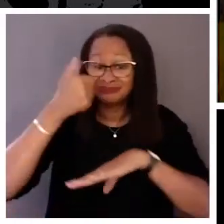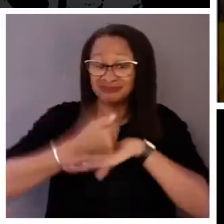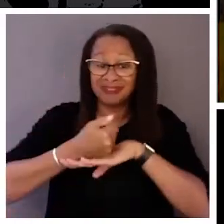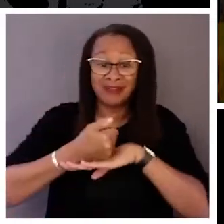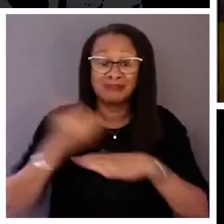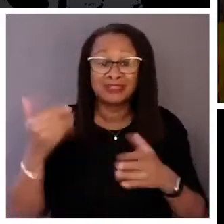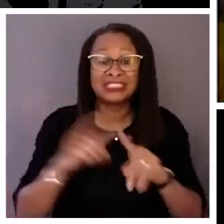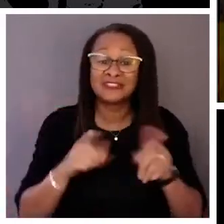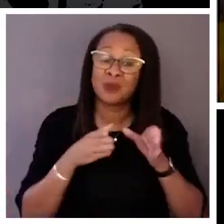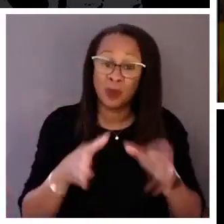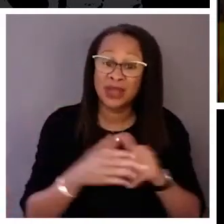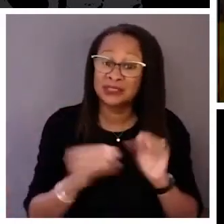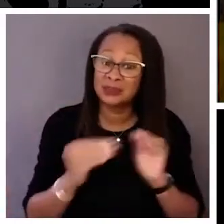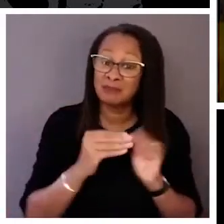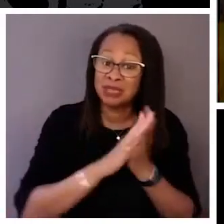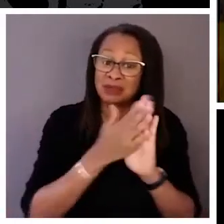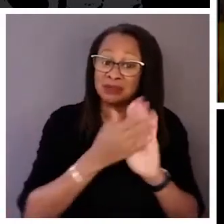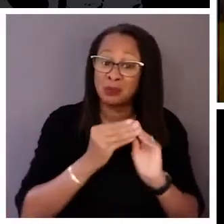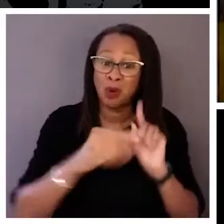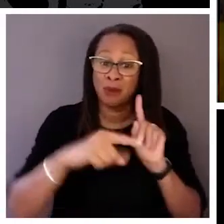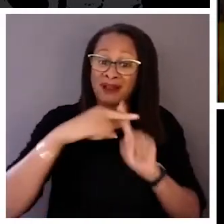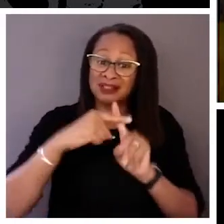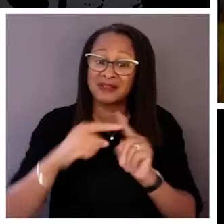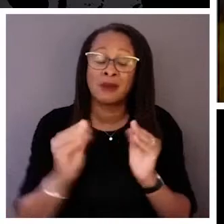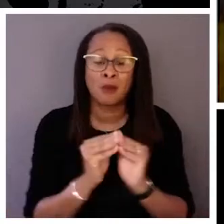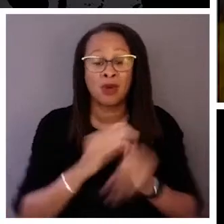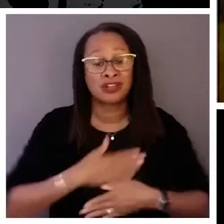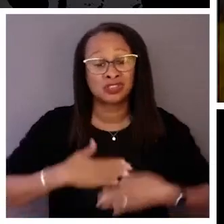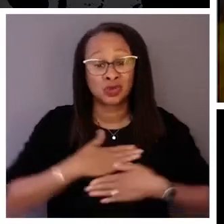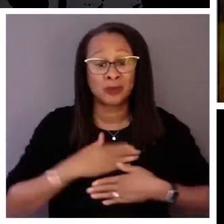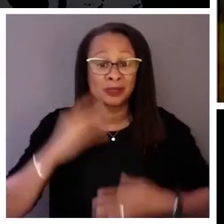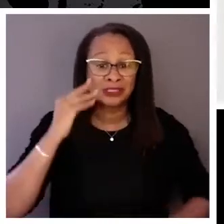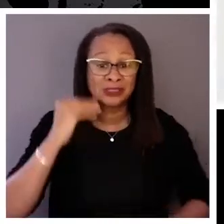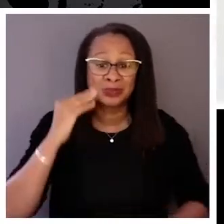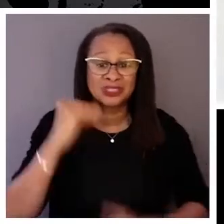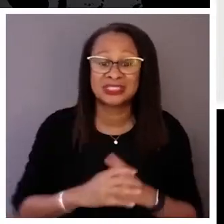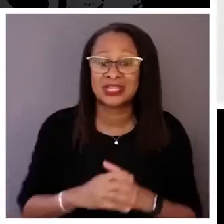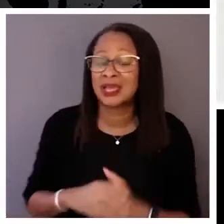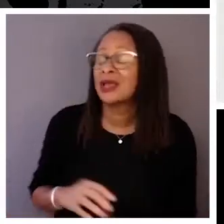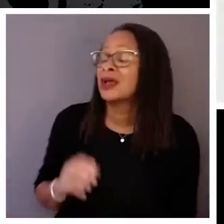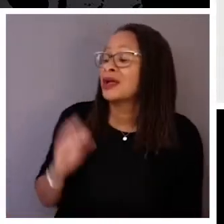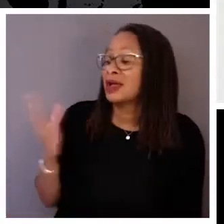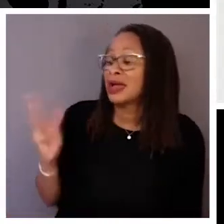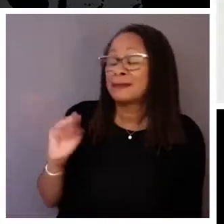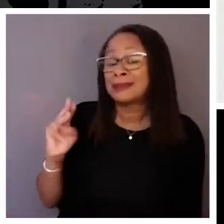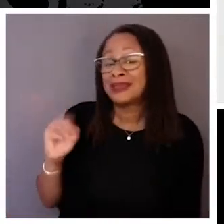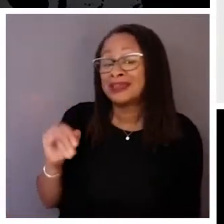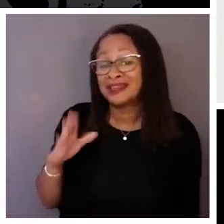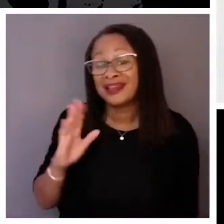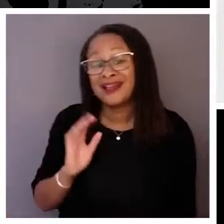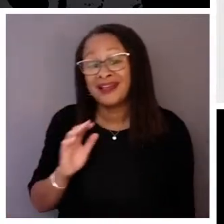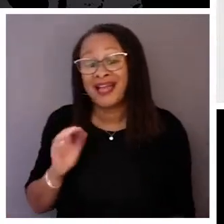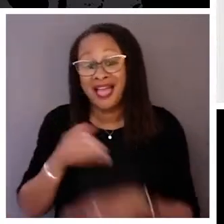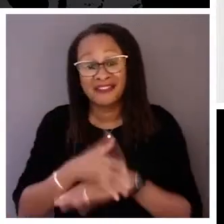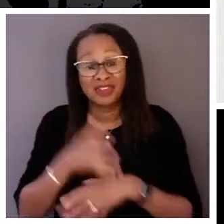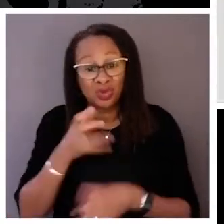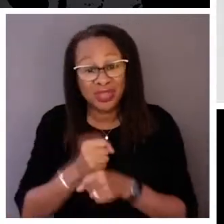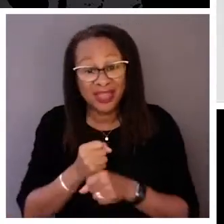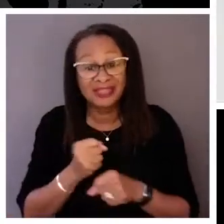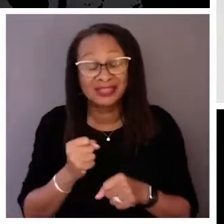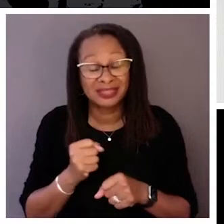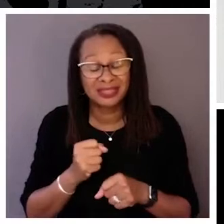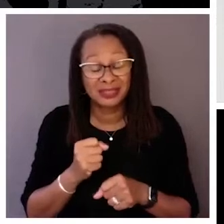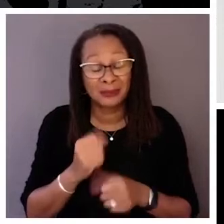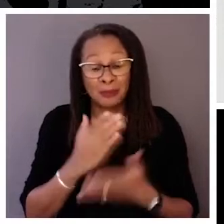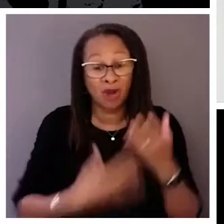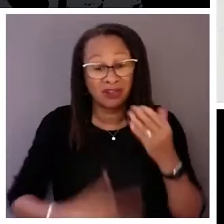your brain, and it becomes this just a more enjoyable thing. And I would add something too, after you do get the